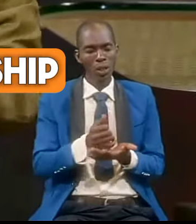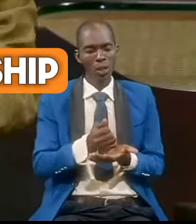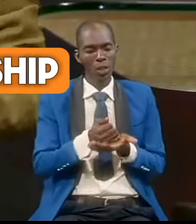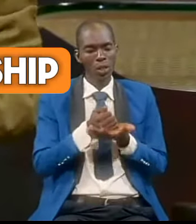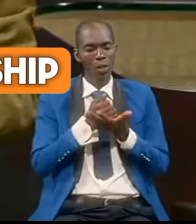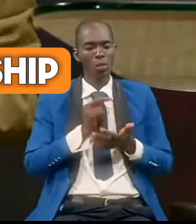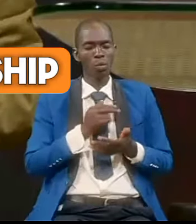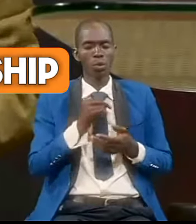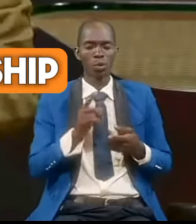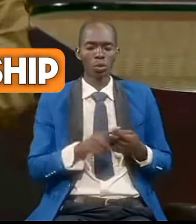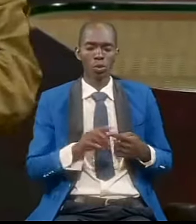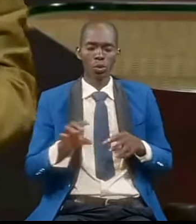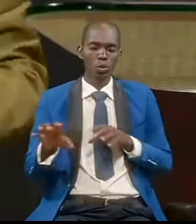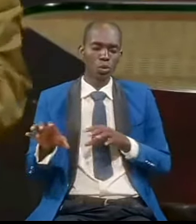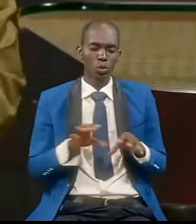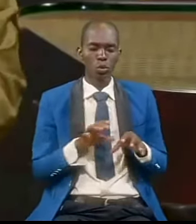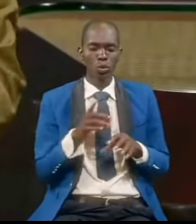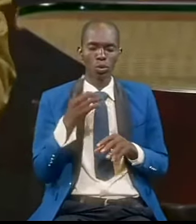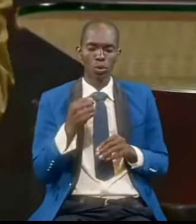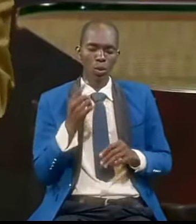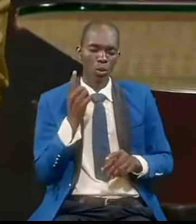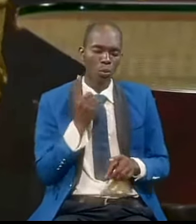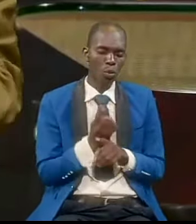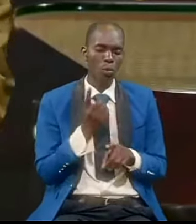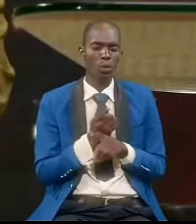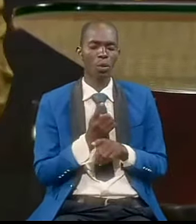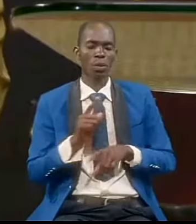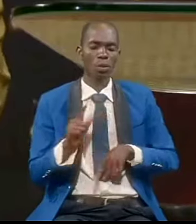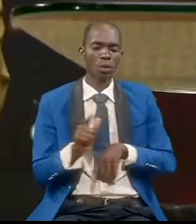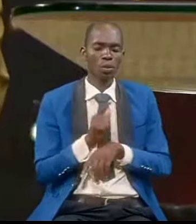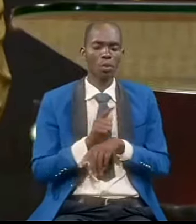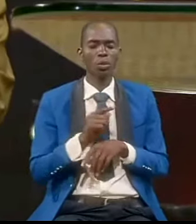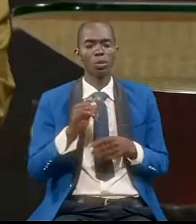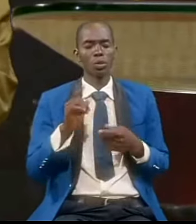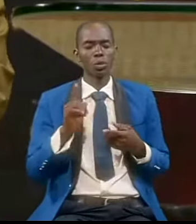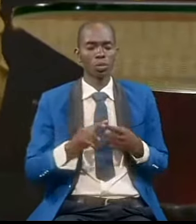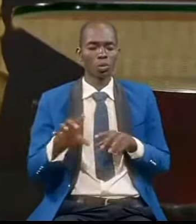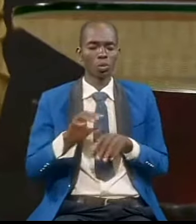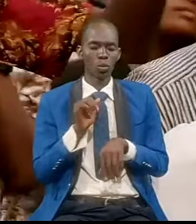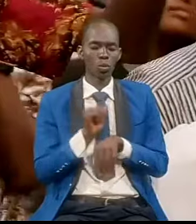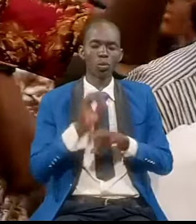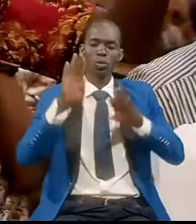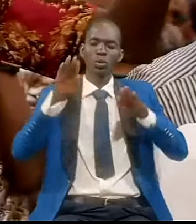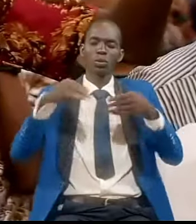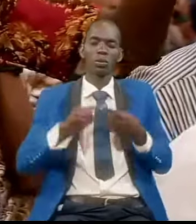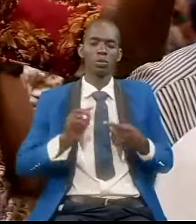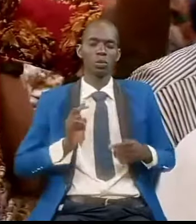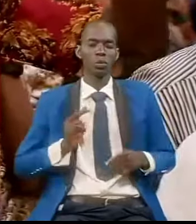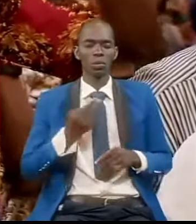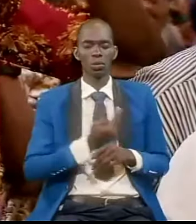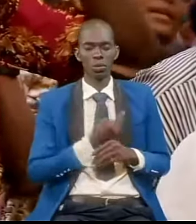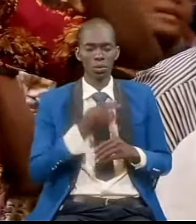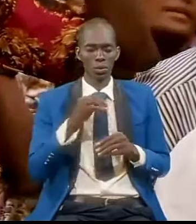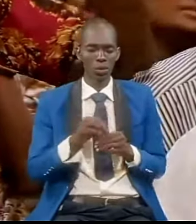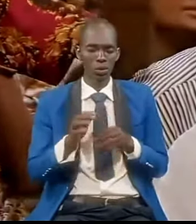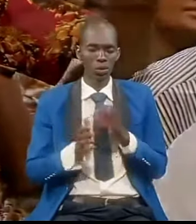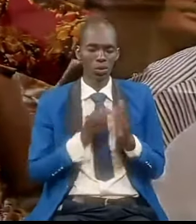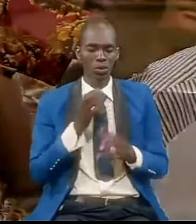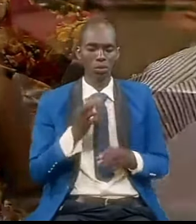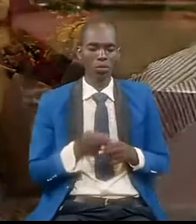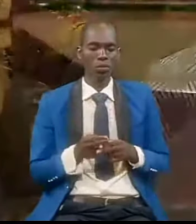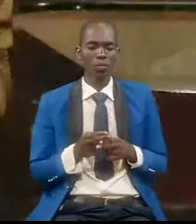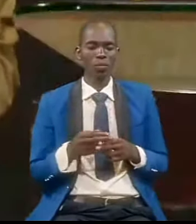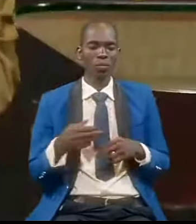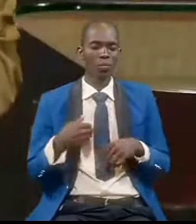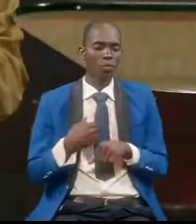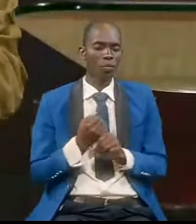proper workmanship. You have given all the work you have given us in Jesus' name. Make